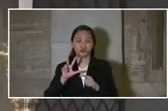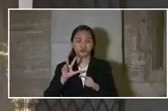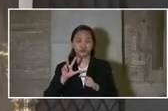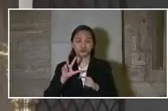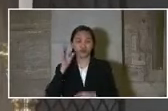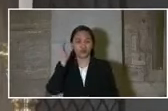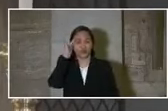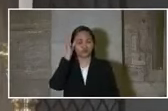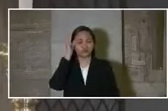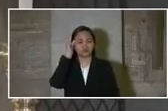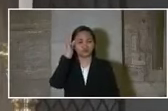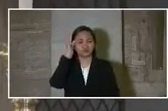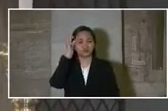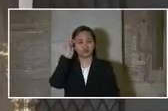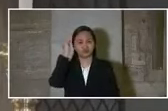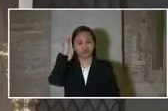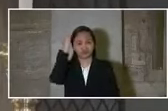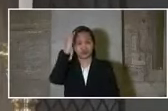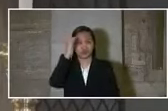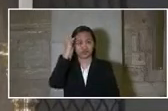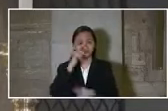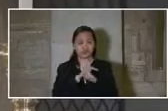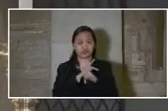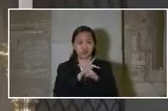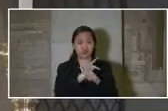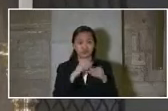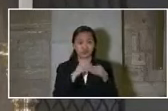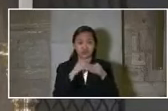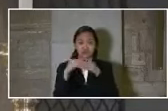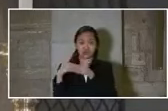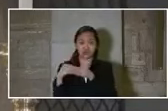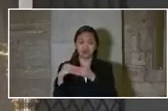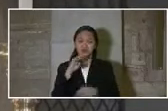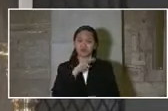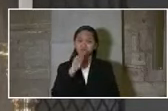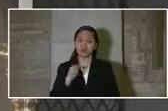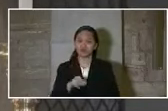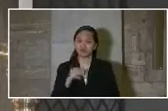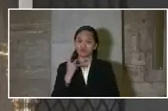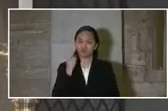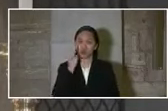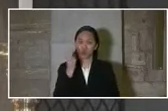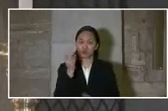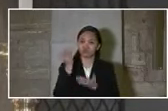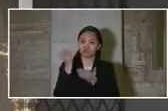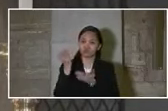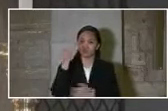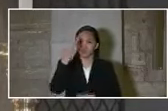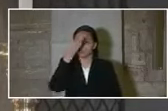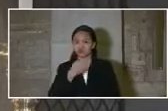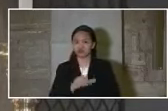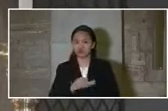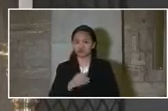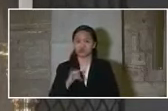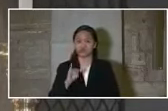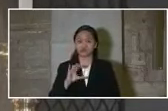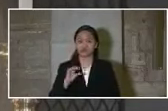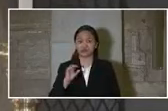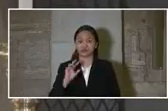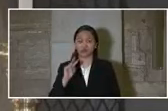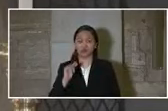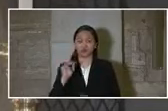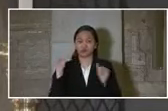considered patrons and protectors of Manila. Nakikita niyo po sa harapan ang isang icon. You can